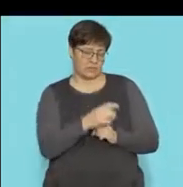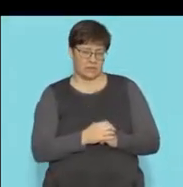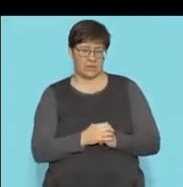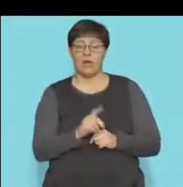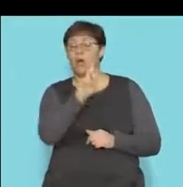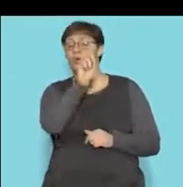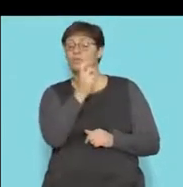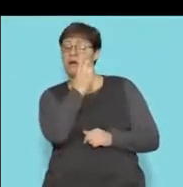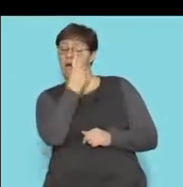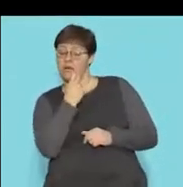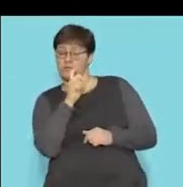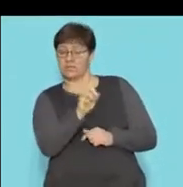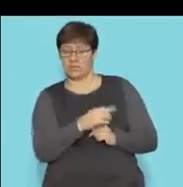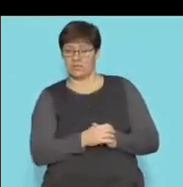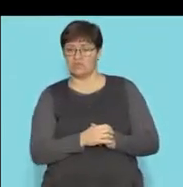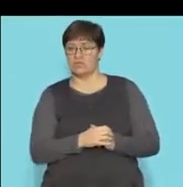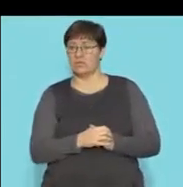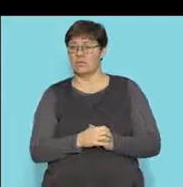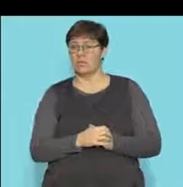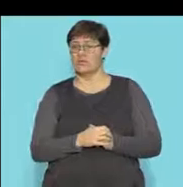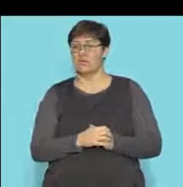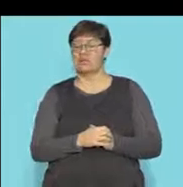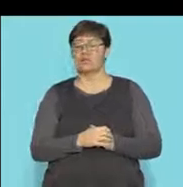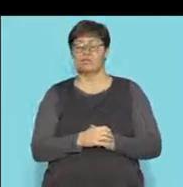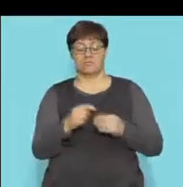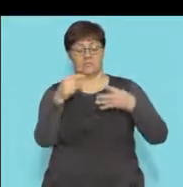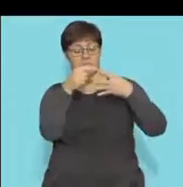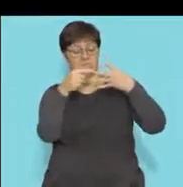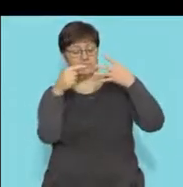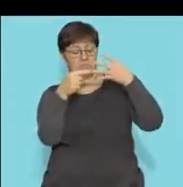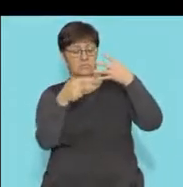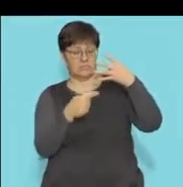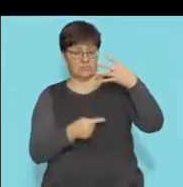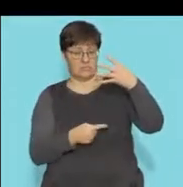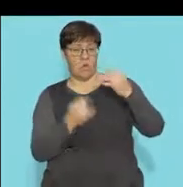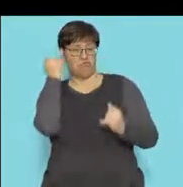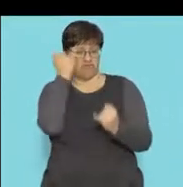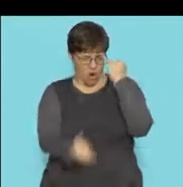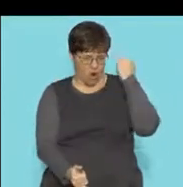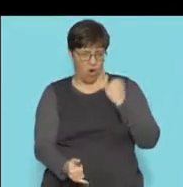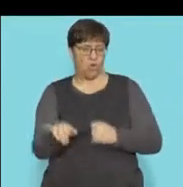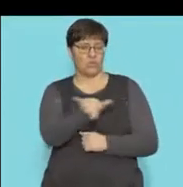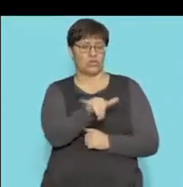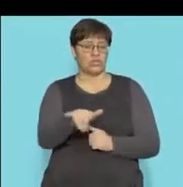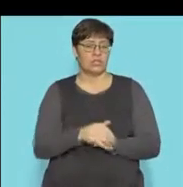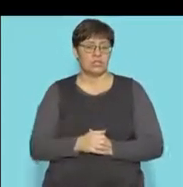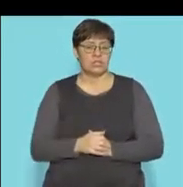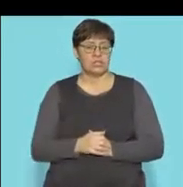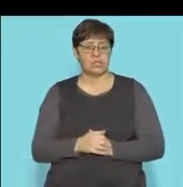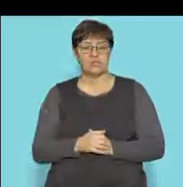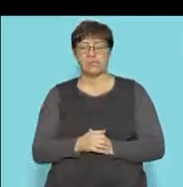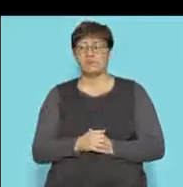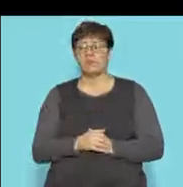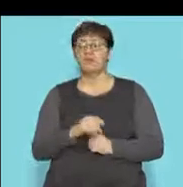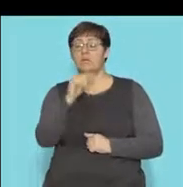The question asks us, which option is incorrect? So in other words,